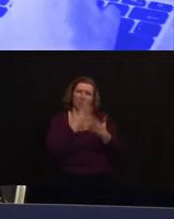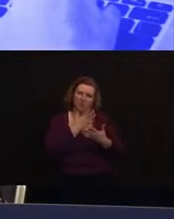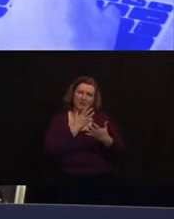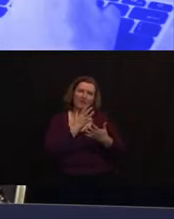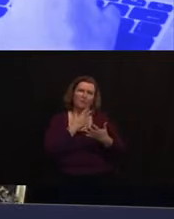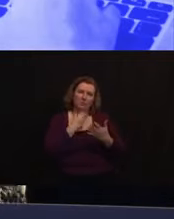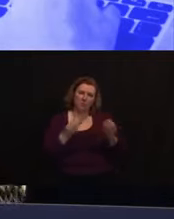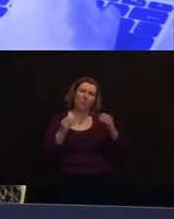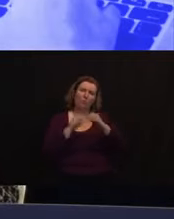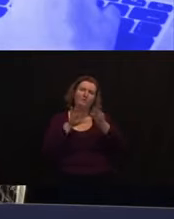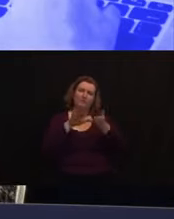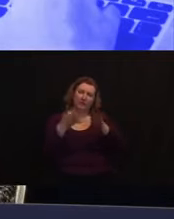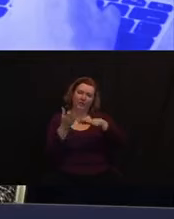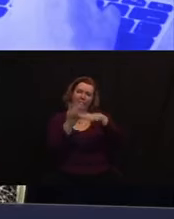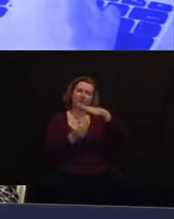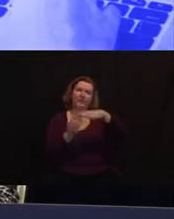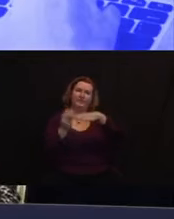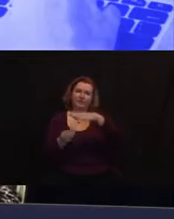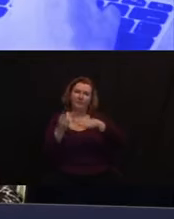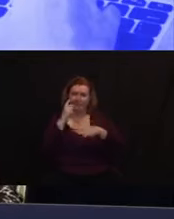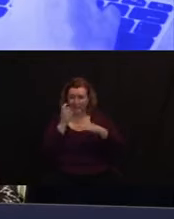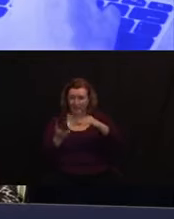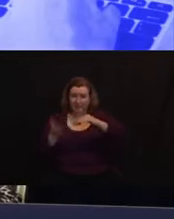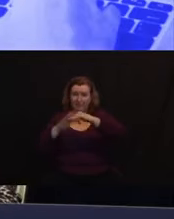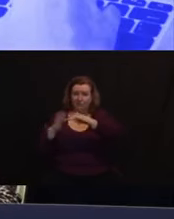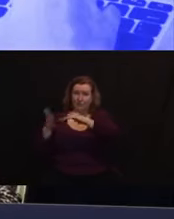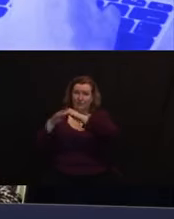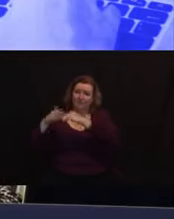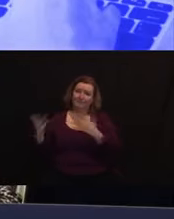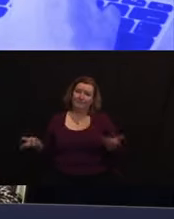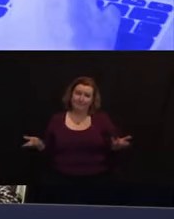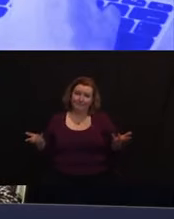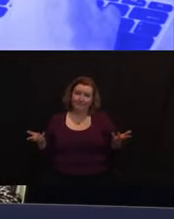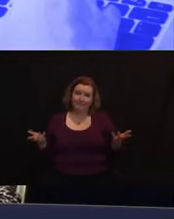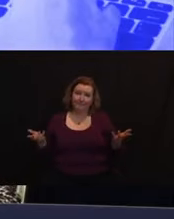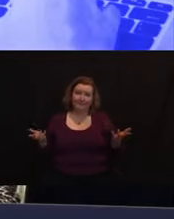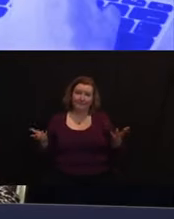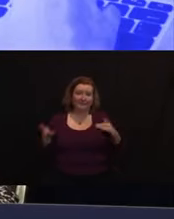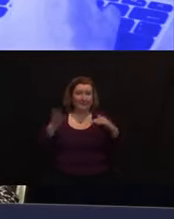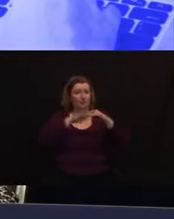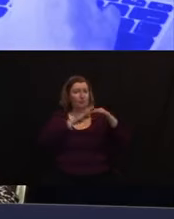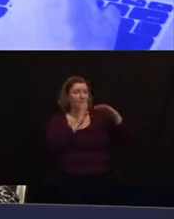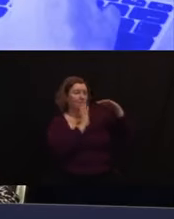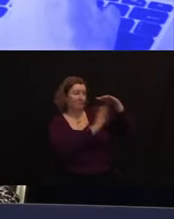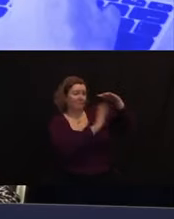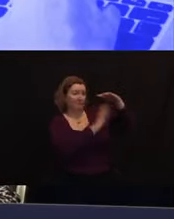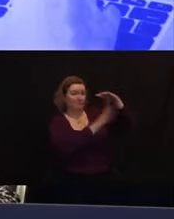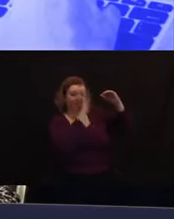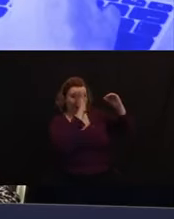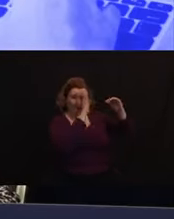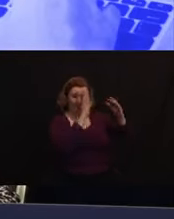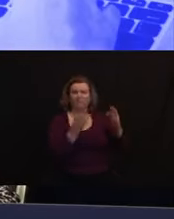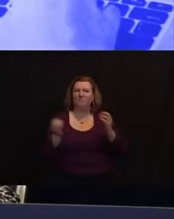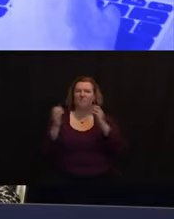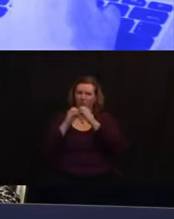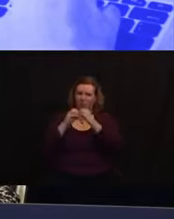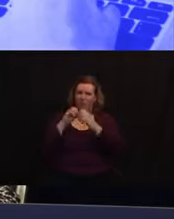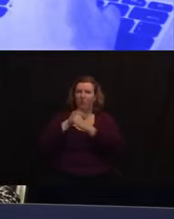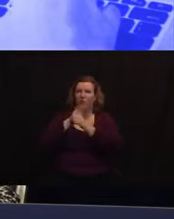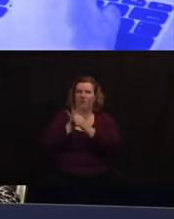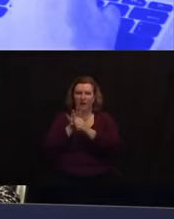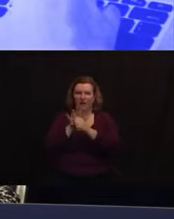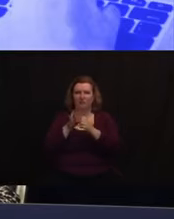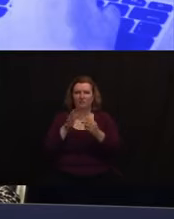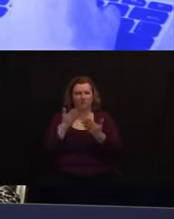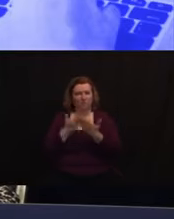we follow this rise. These sustained increases of hospitalizations and COVID activity demonstrate that we